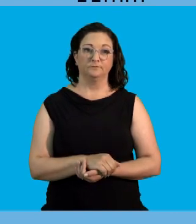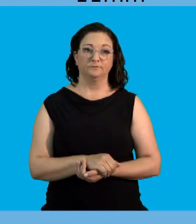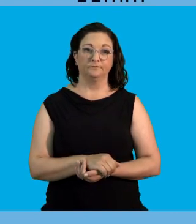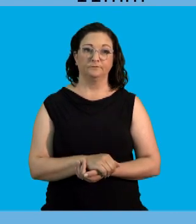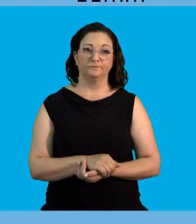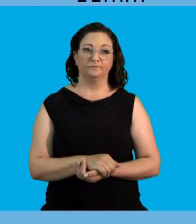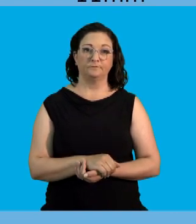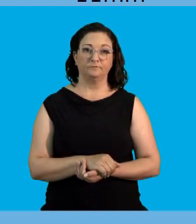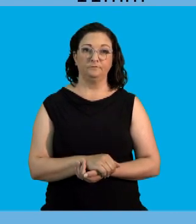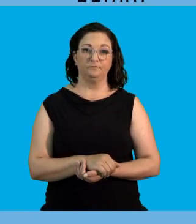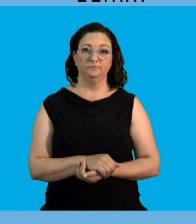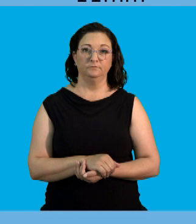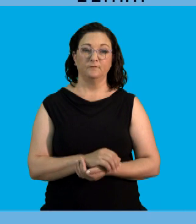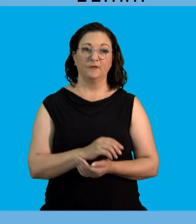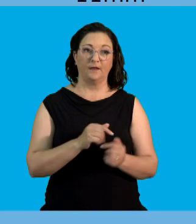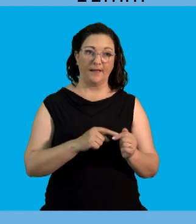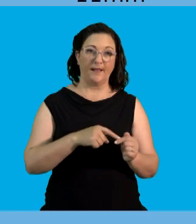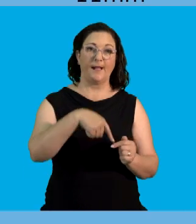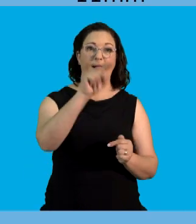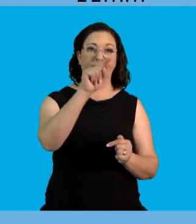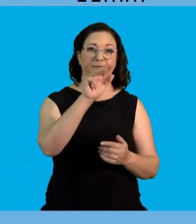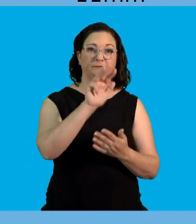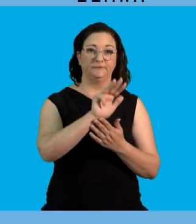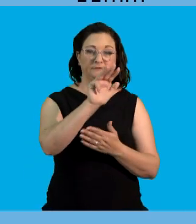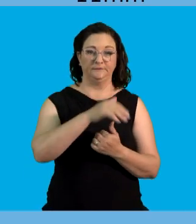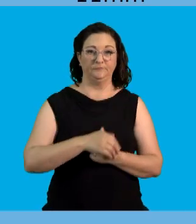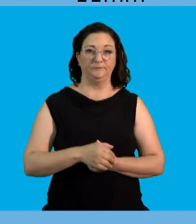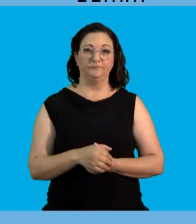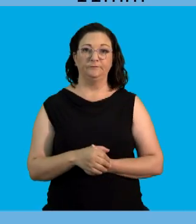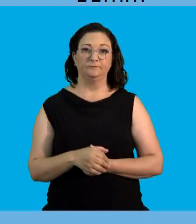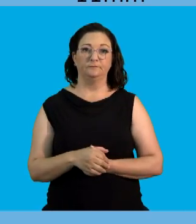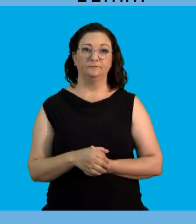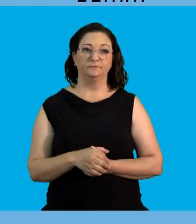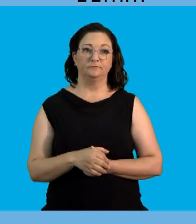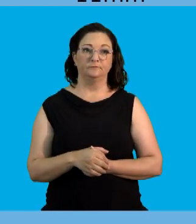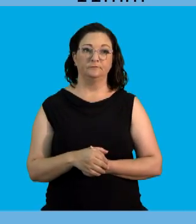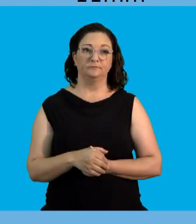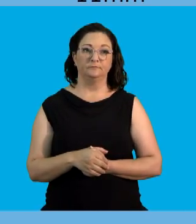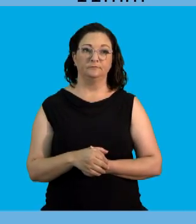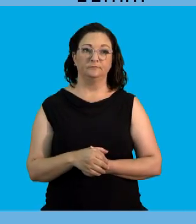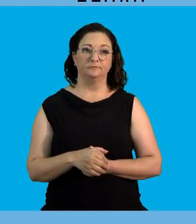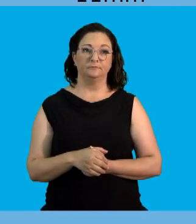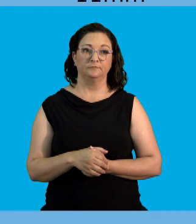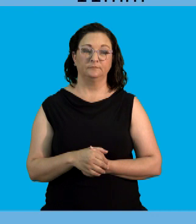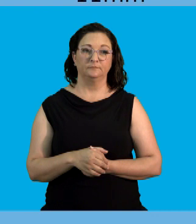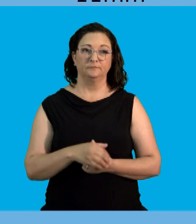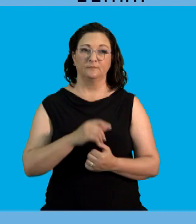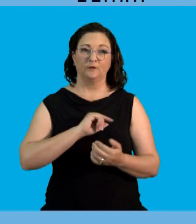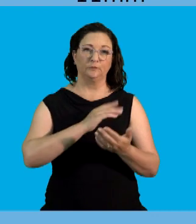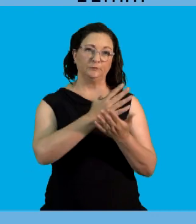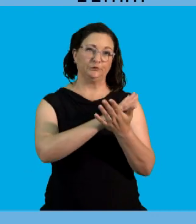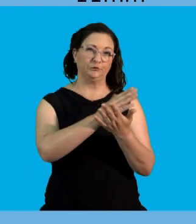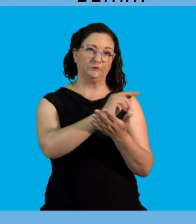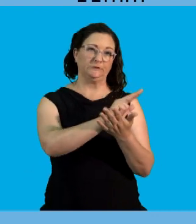it says that it goes all the way up to 19 millimeters. So 19 millimeters is halfway between 18 and